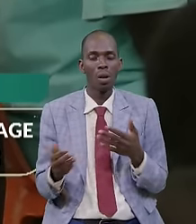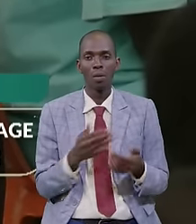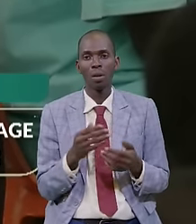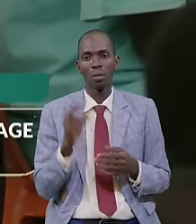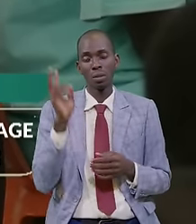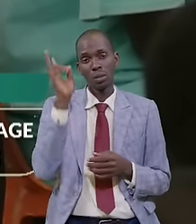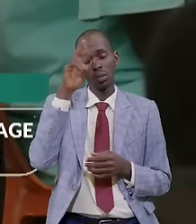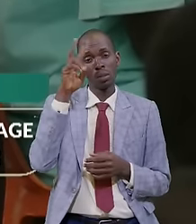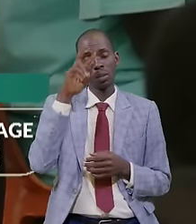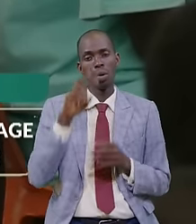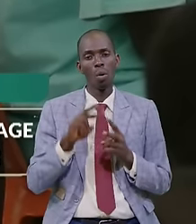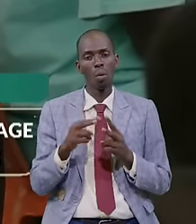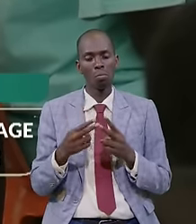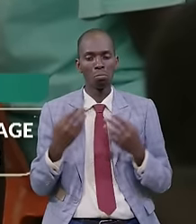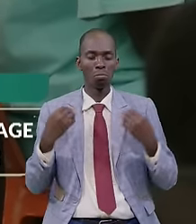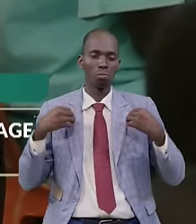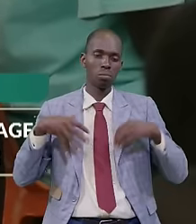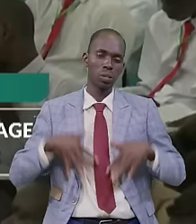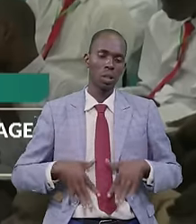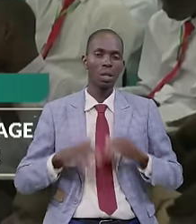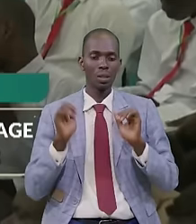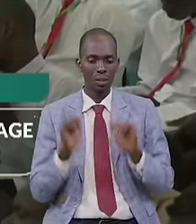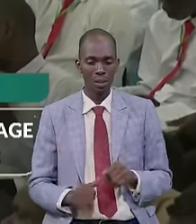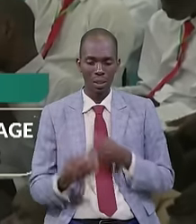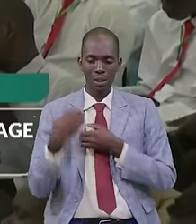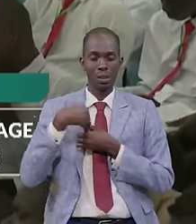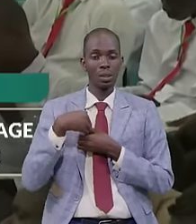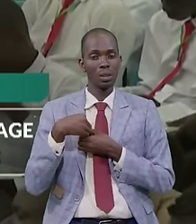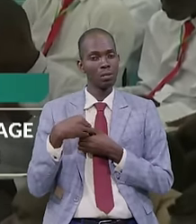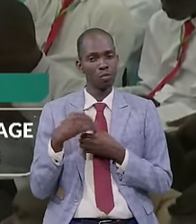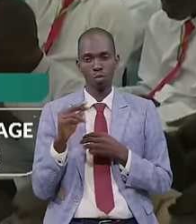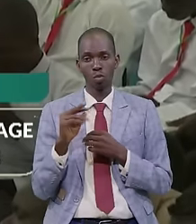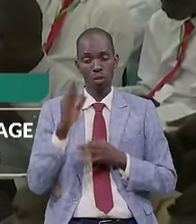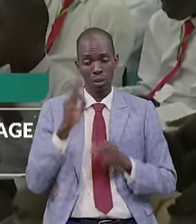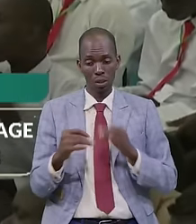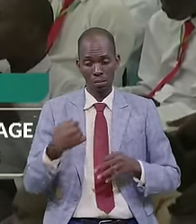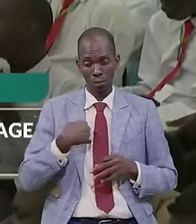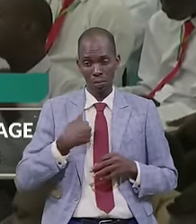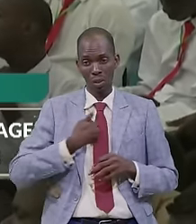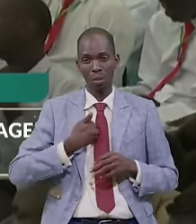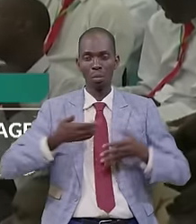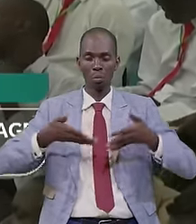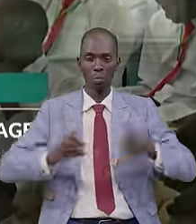or discouragement can reach, except I permit